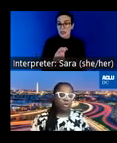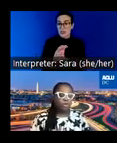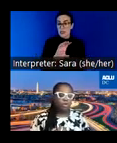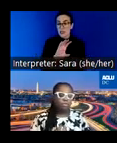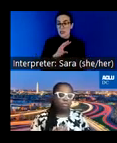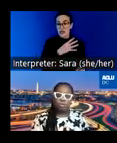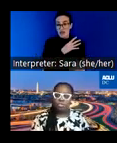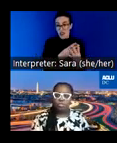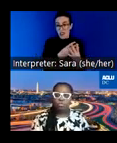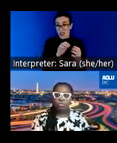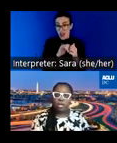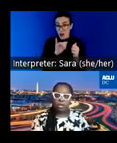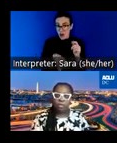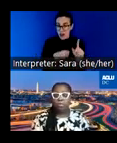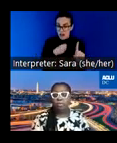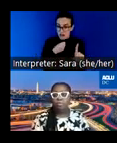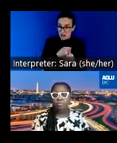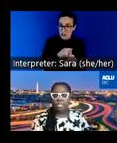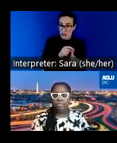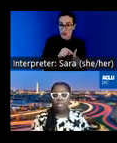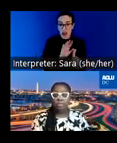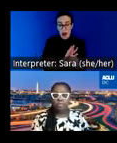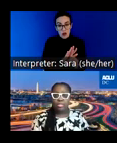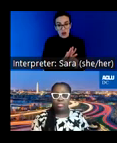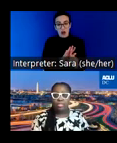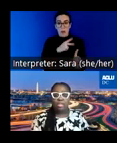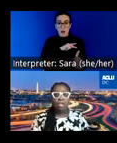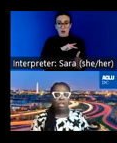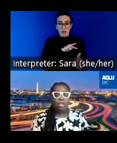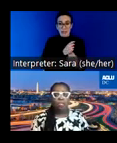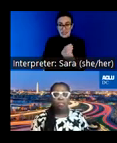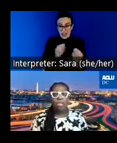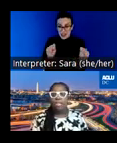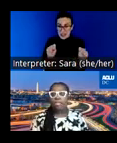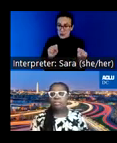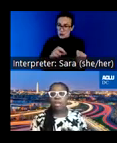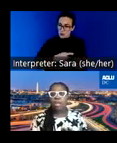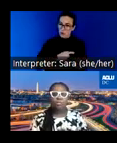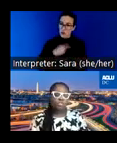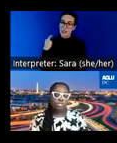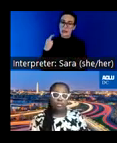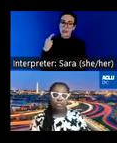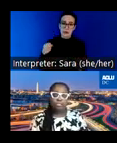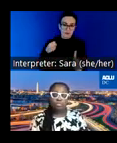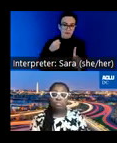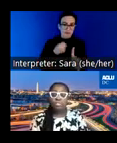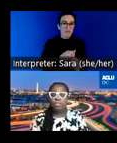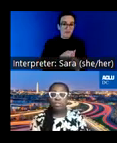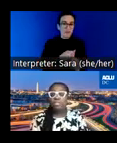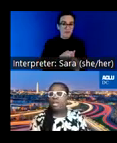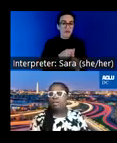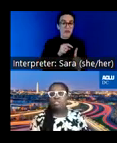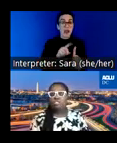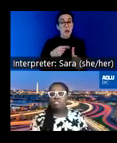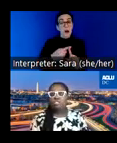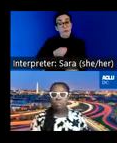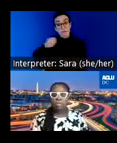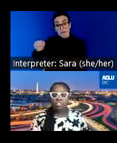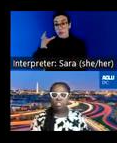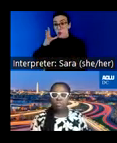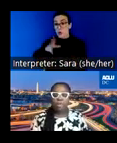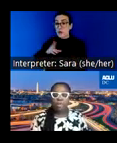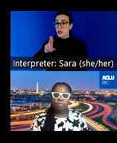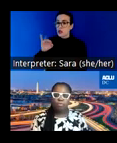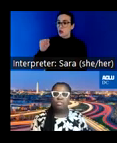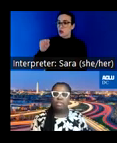put her personal health, her personal safety at risk, and how when she was housed in the women's units, how she just felt